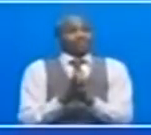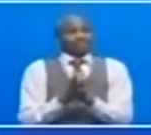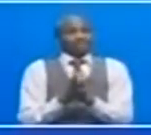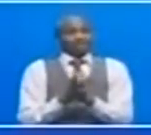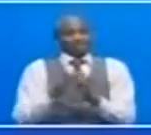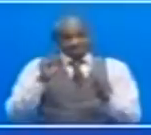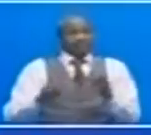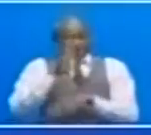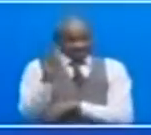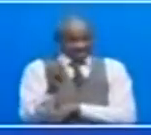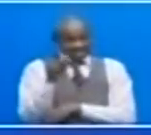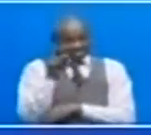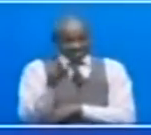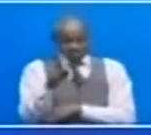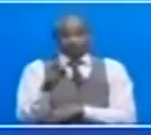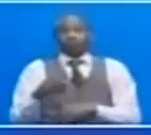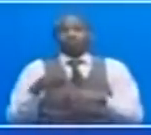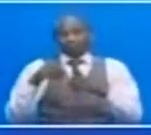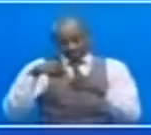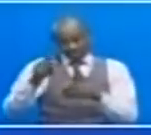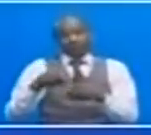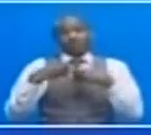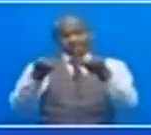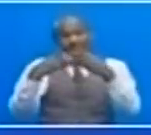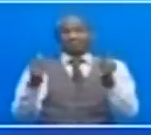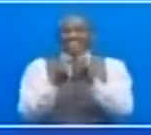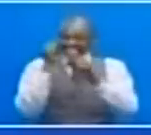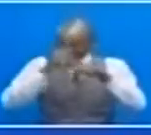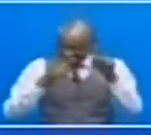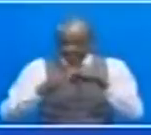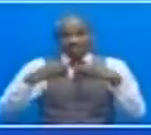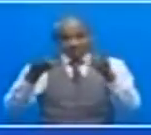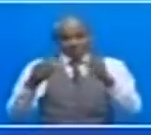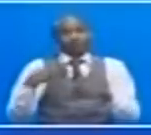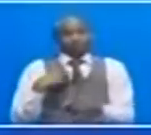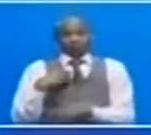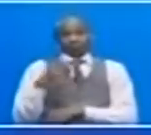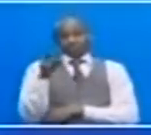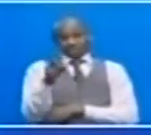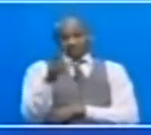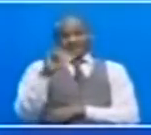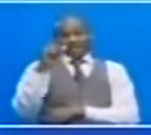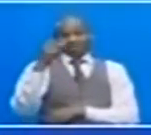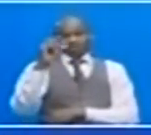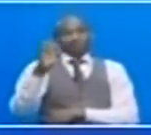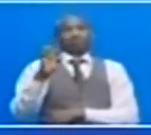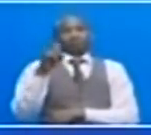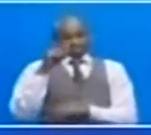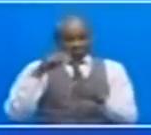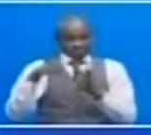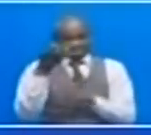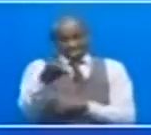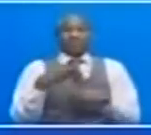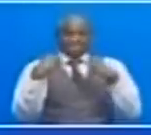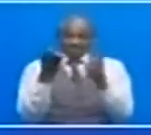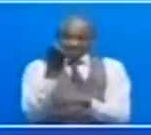South Africa on being distributor for them for the next 10 years for Kenya, for Castrol brand. So this is the high yield product